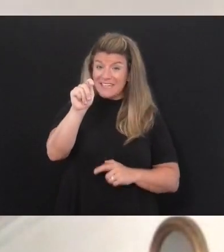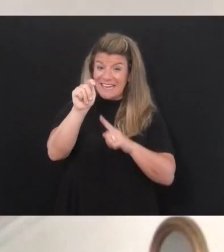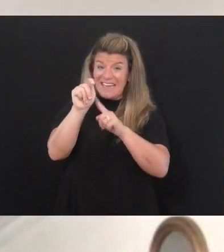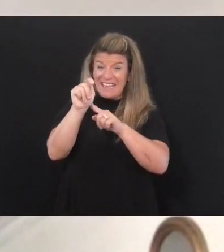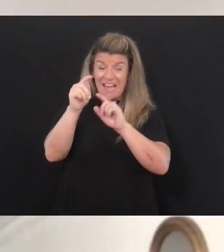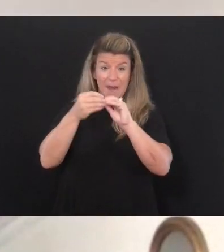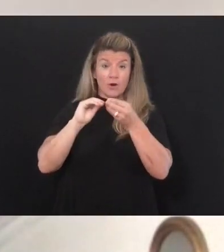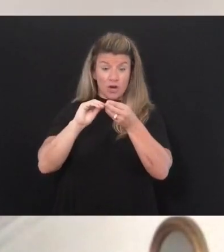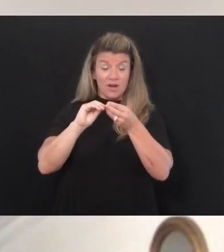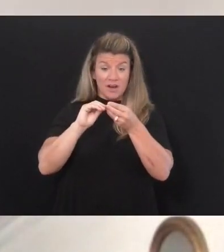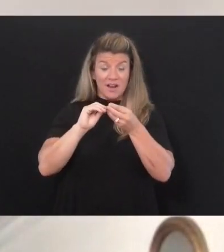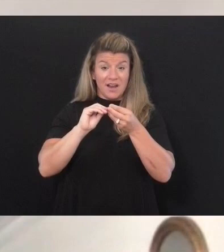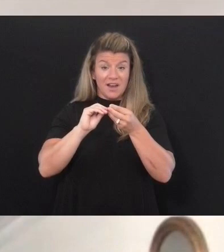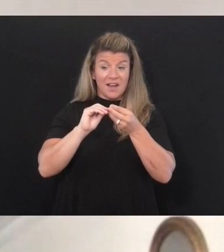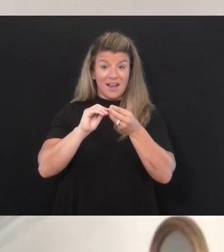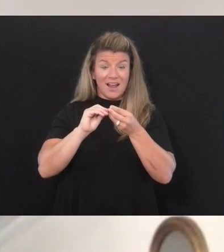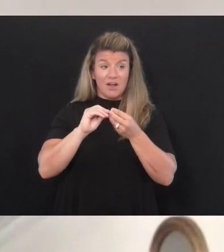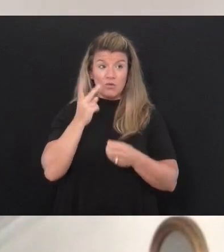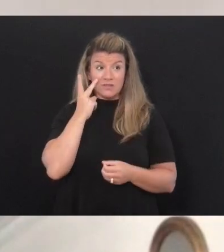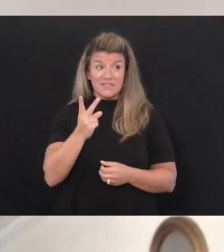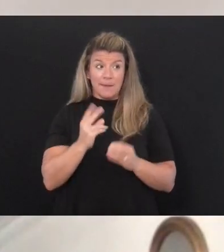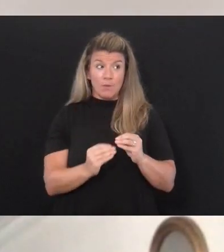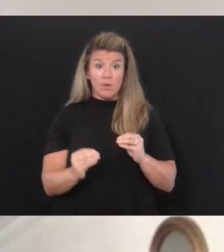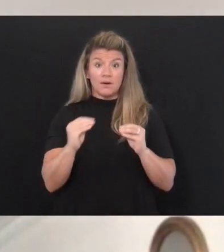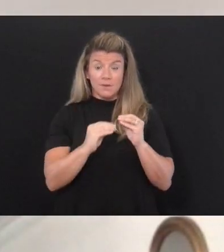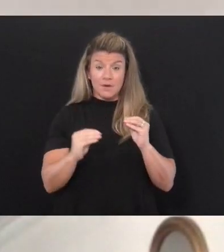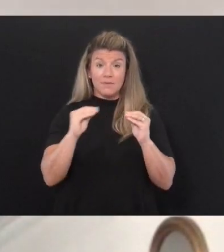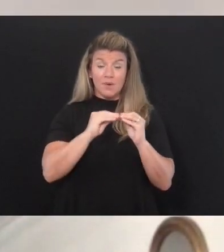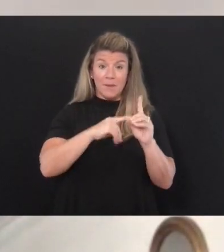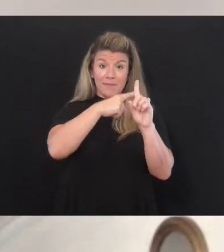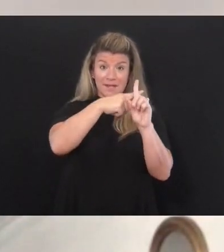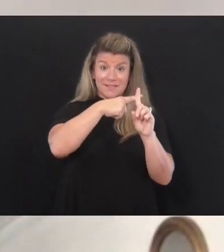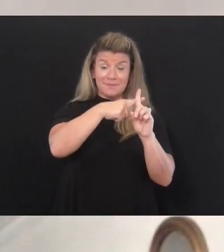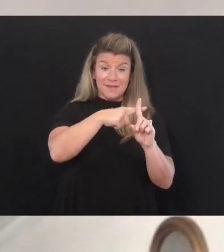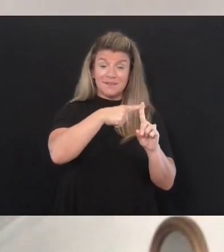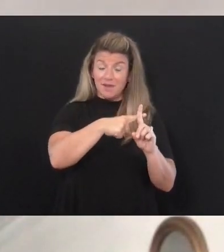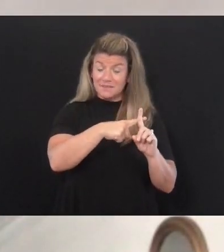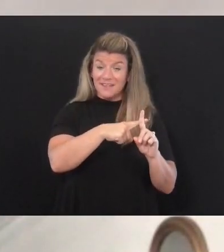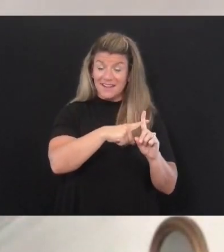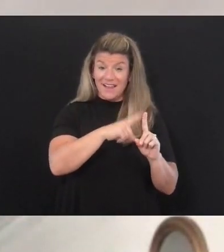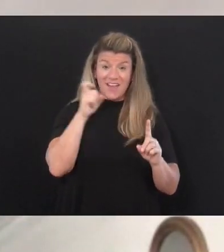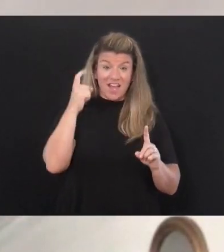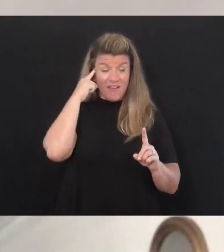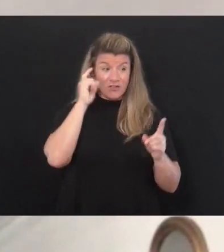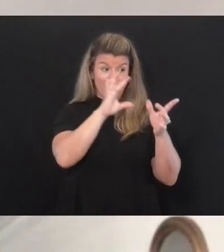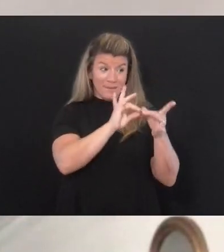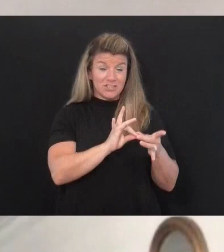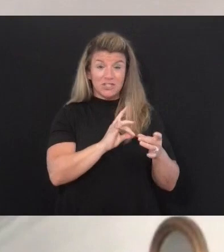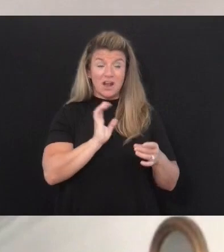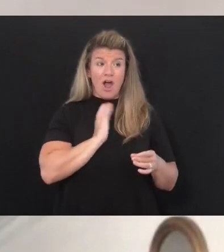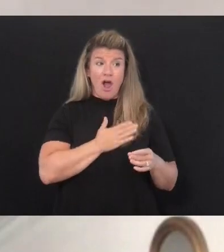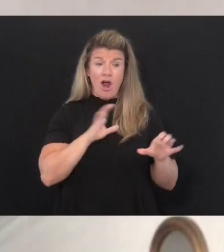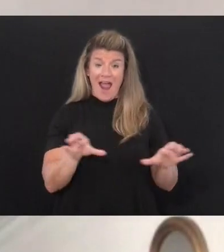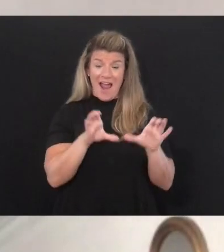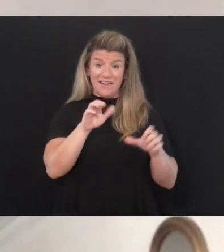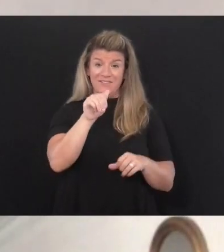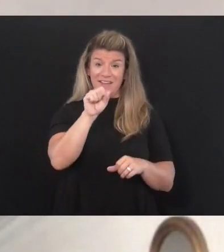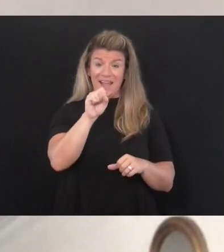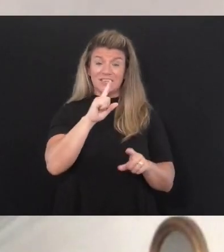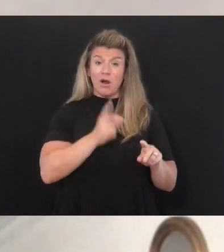what we should do in our communities. You're setting an example that absolutely our kids and everybody will